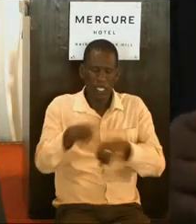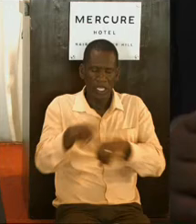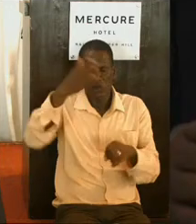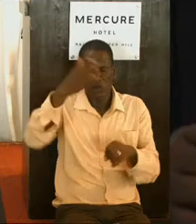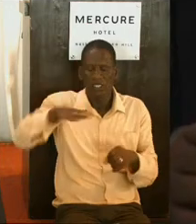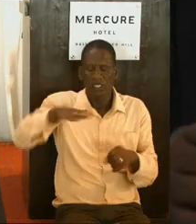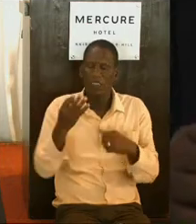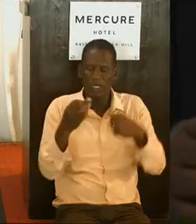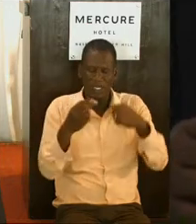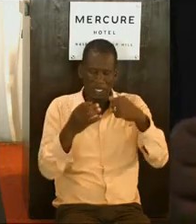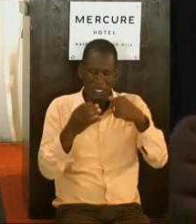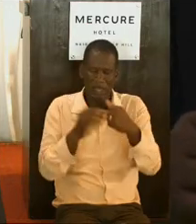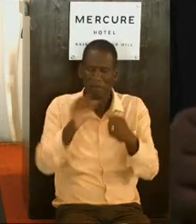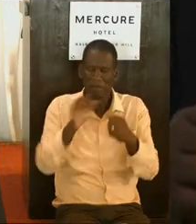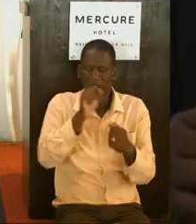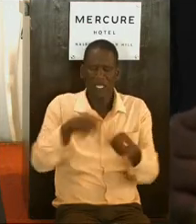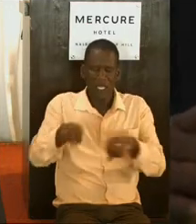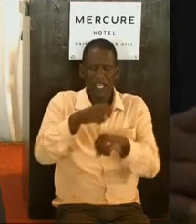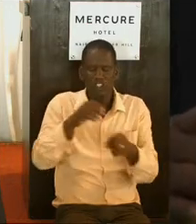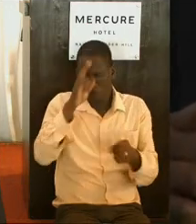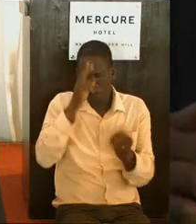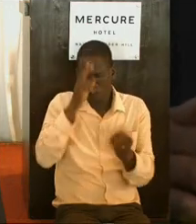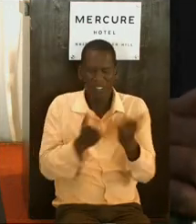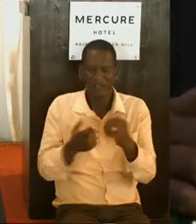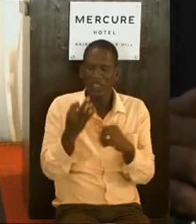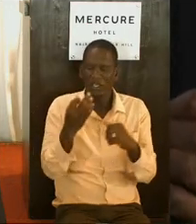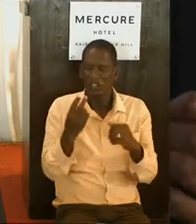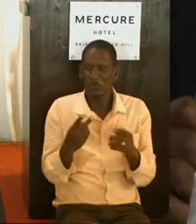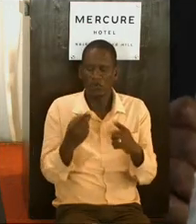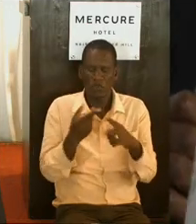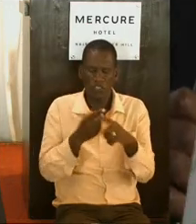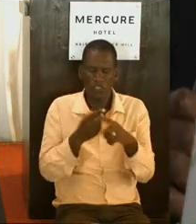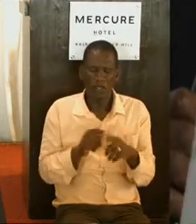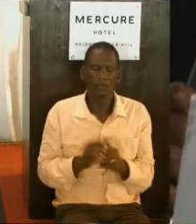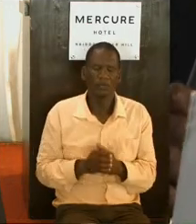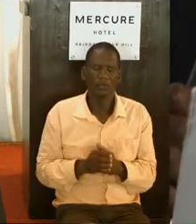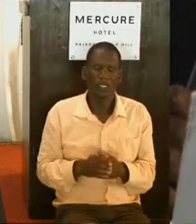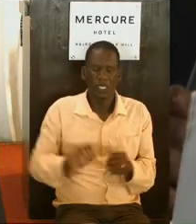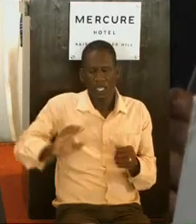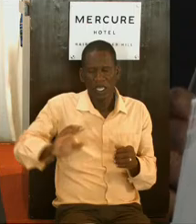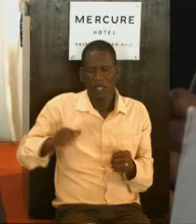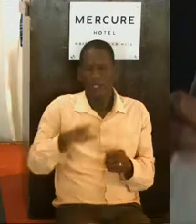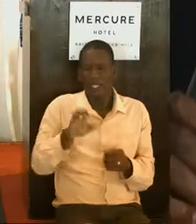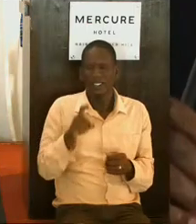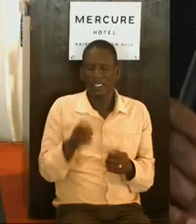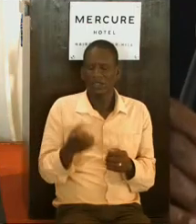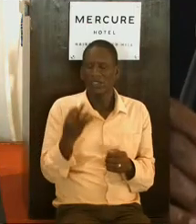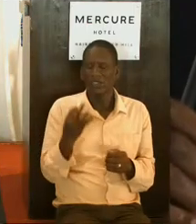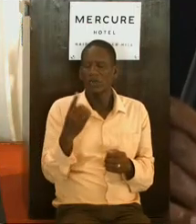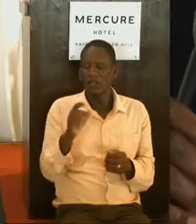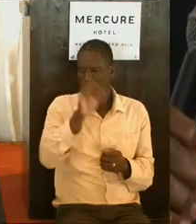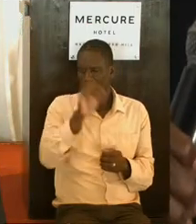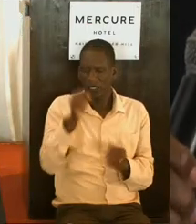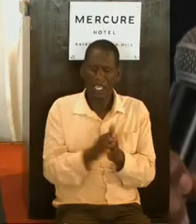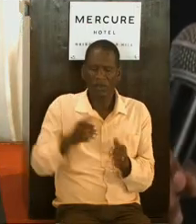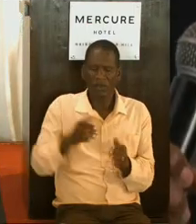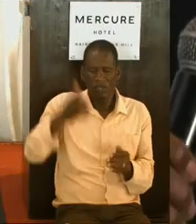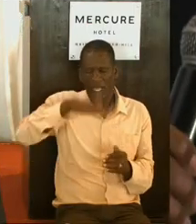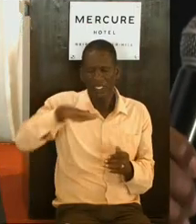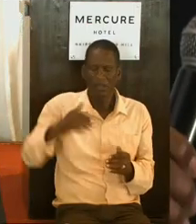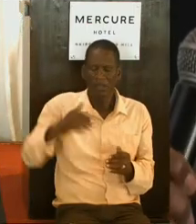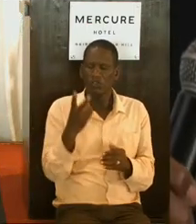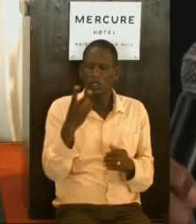Assembly 38 the National Police Service 32 and then the county executive 31 and County assembly